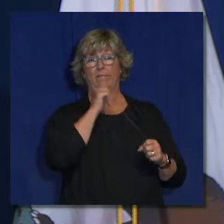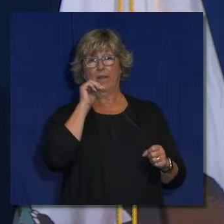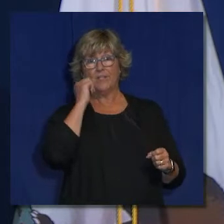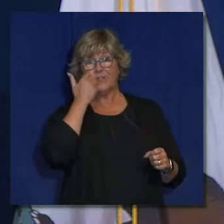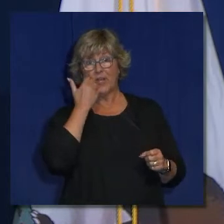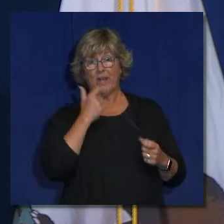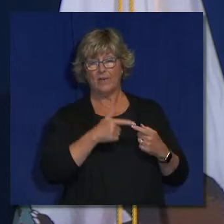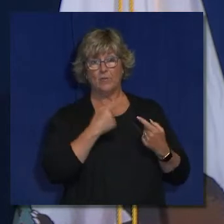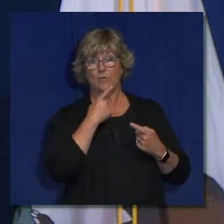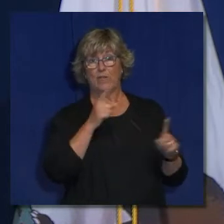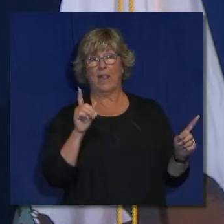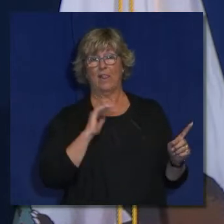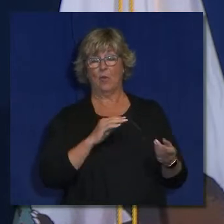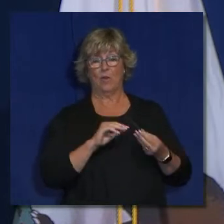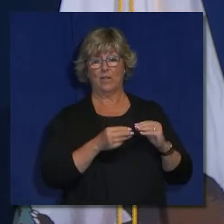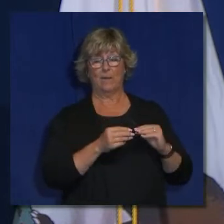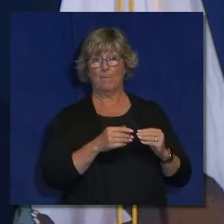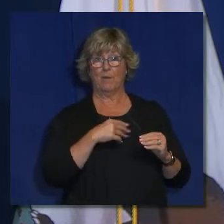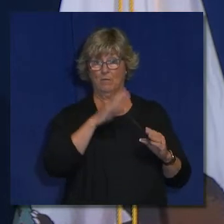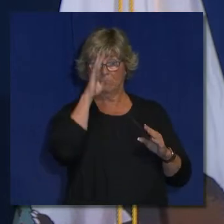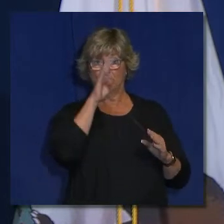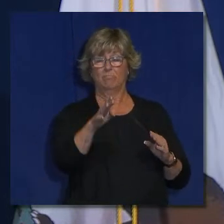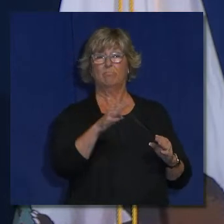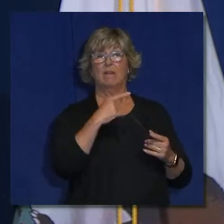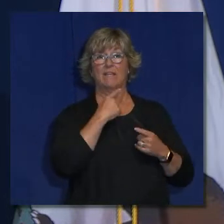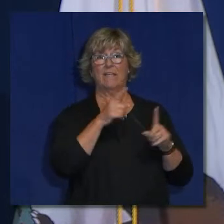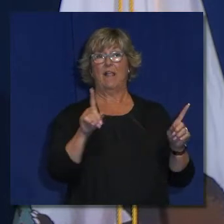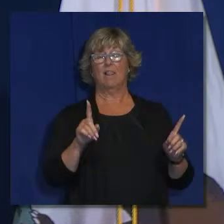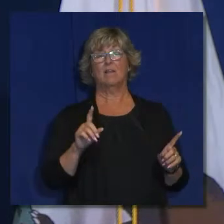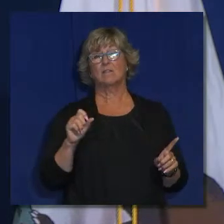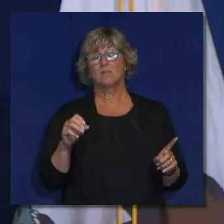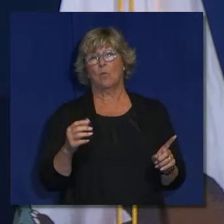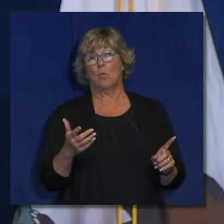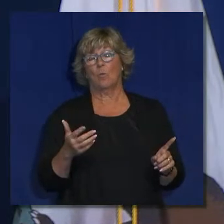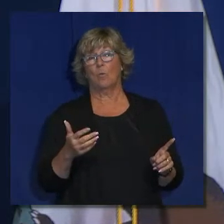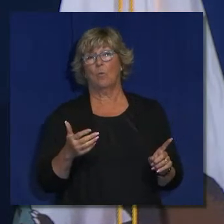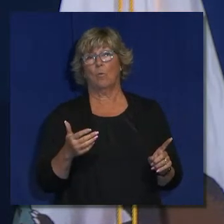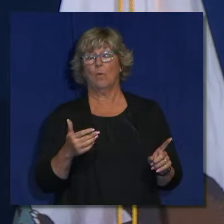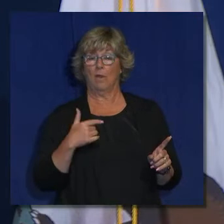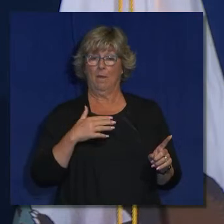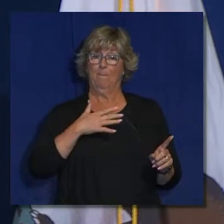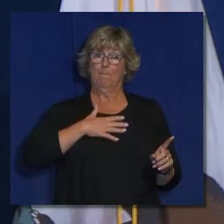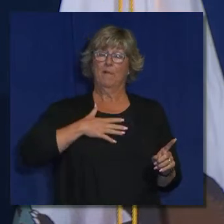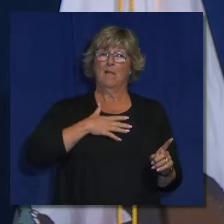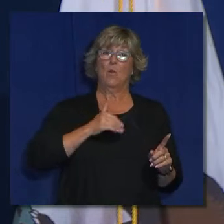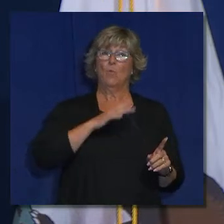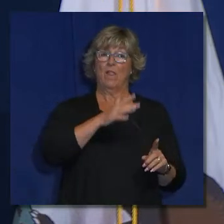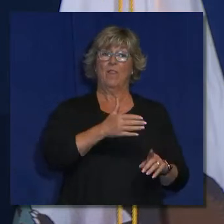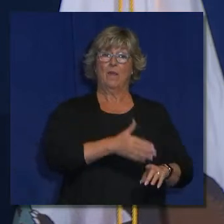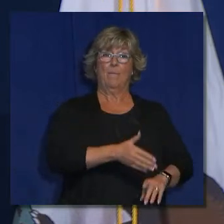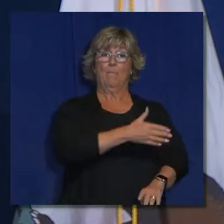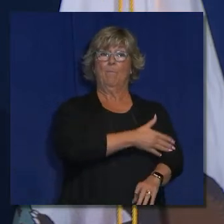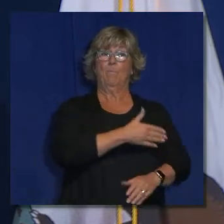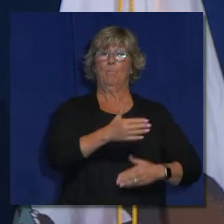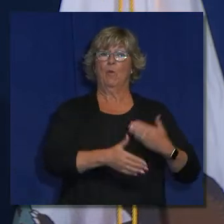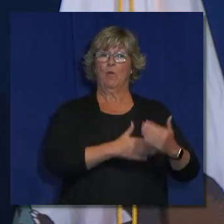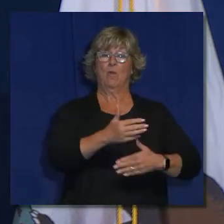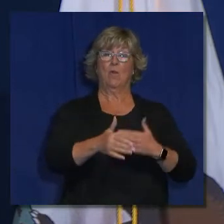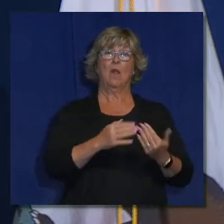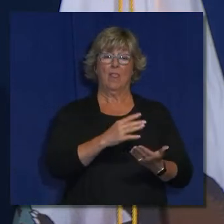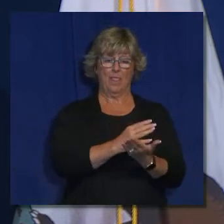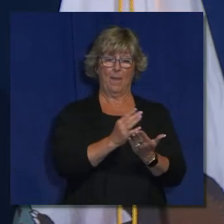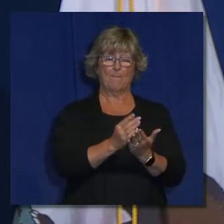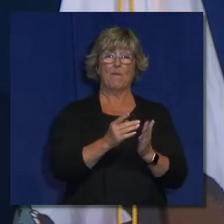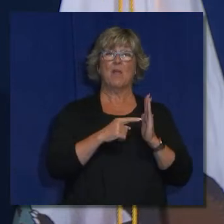this in terms of being very forthright about what's going on. So I'm really pleased with their progress, and this budget